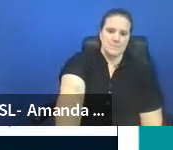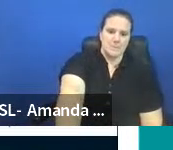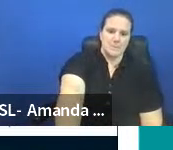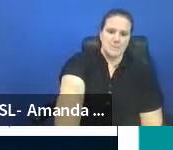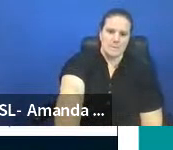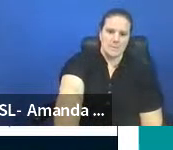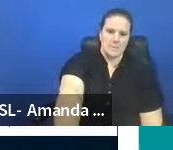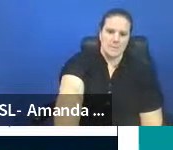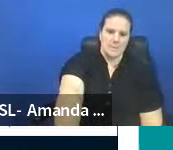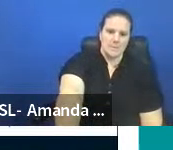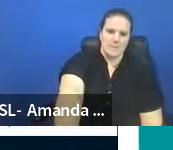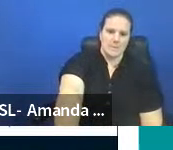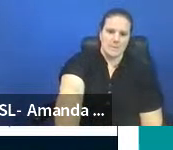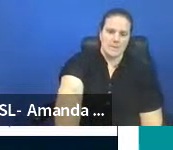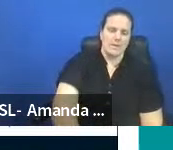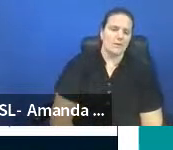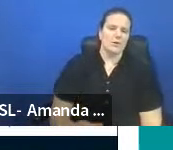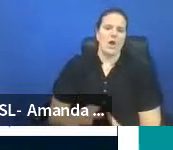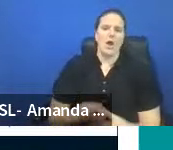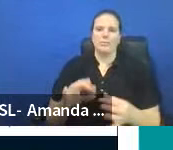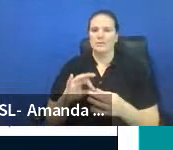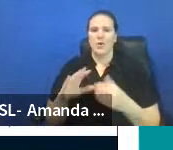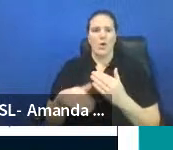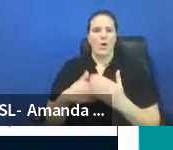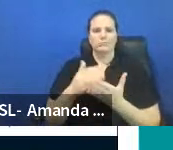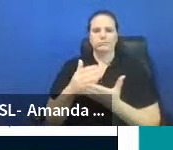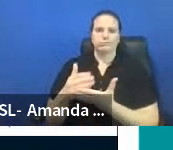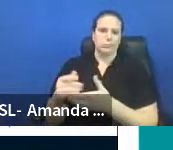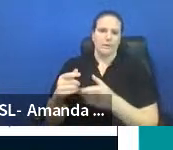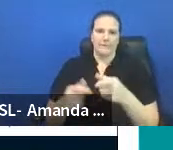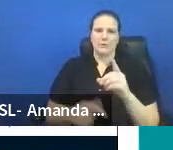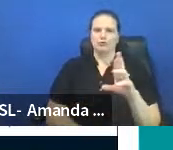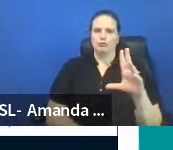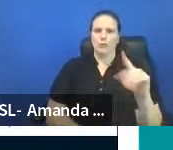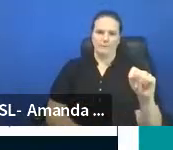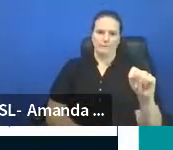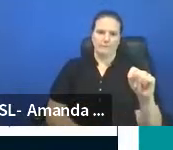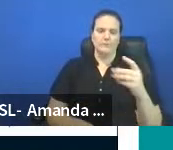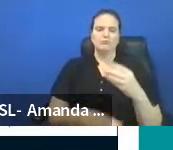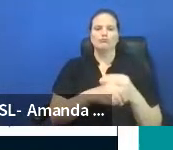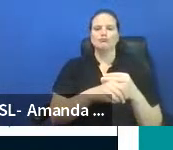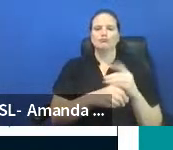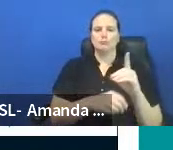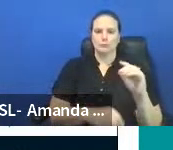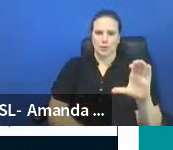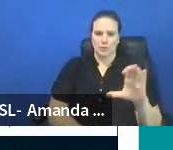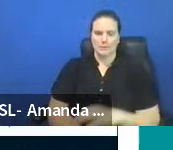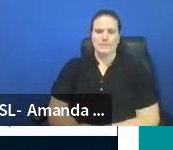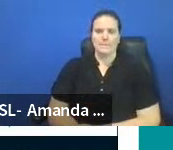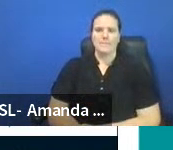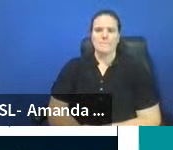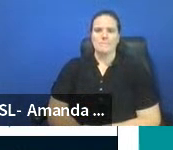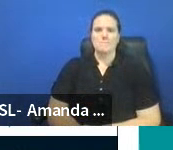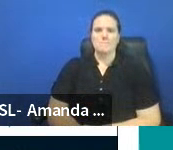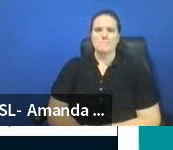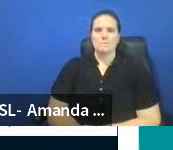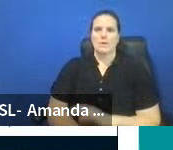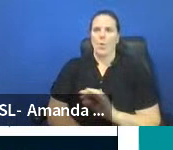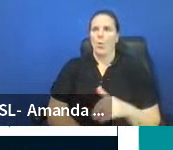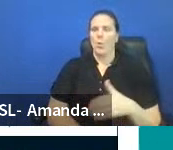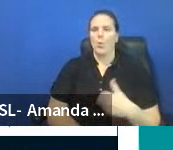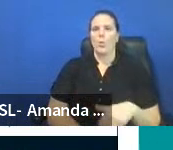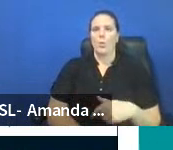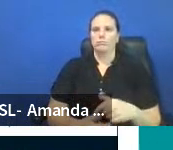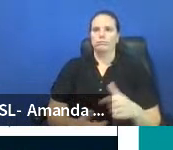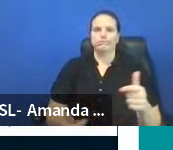on all aspects of this draft supplemental document. So it is a very